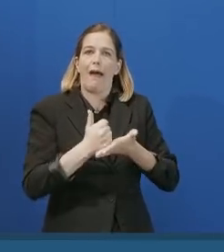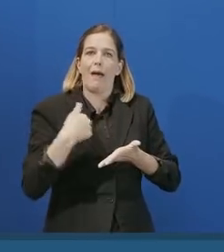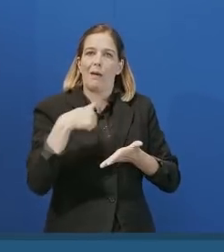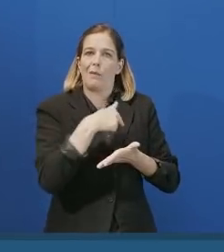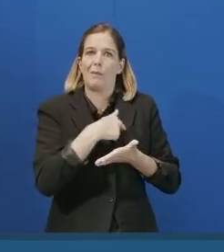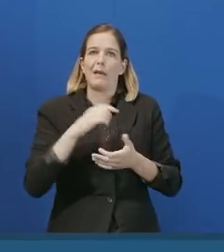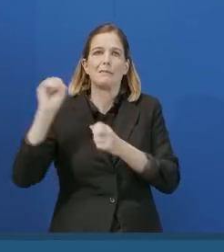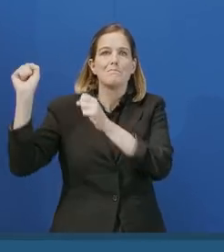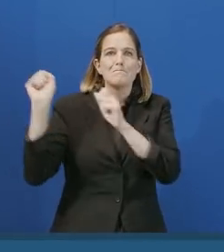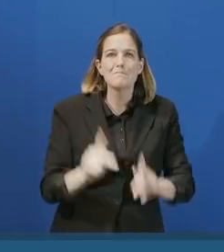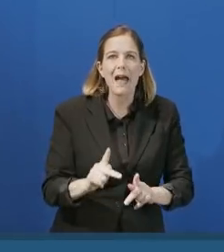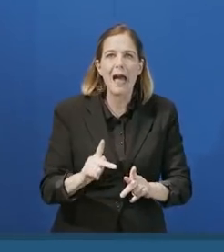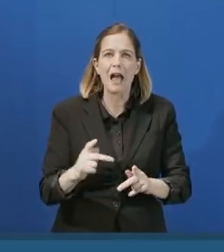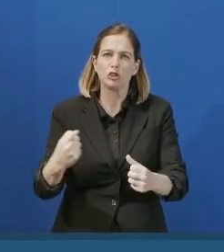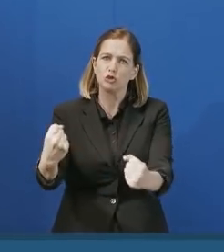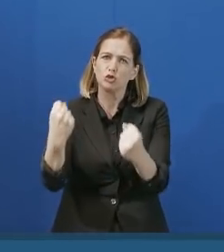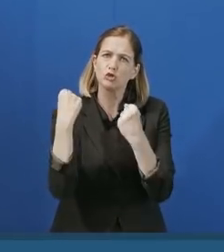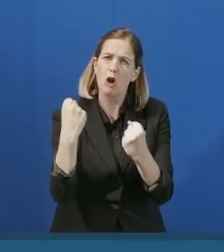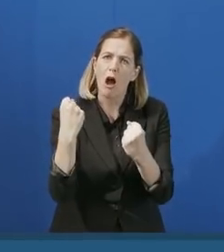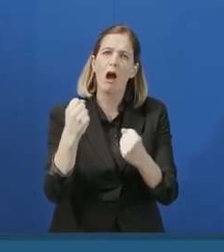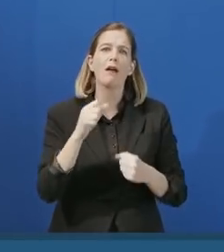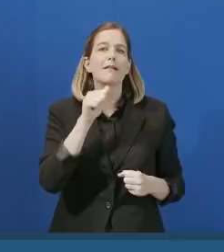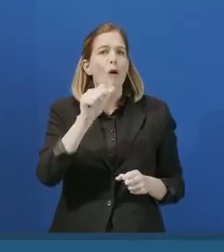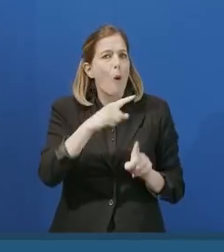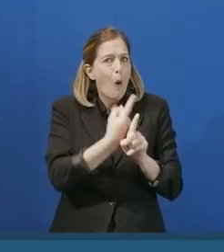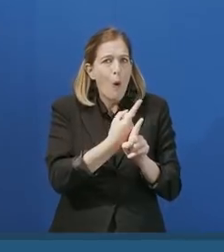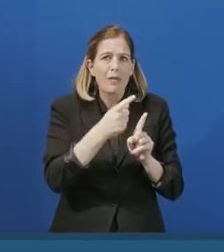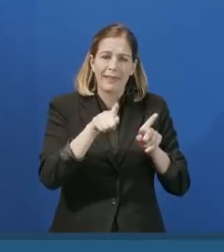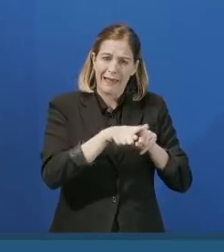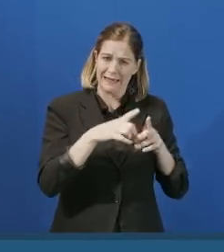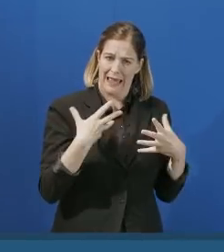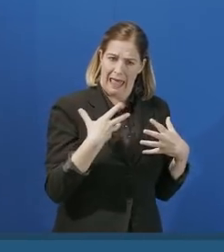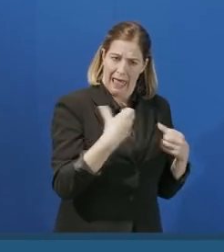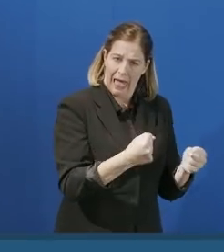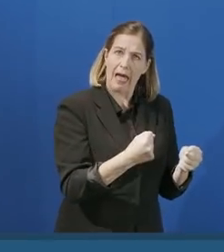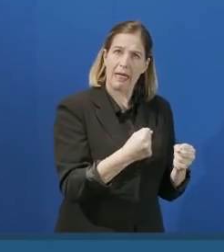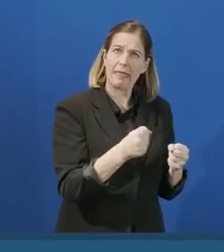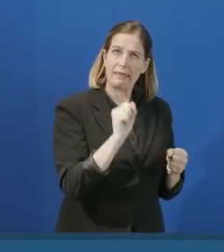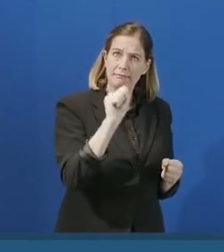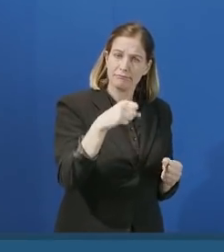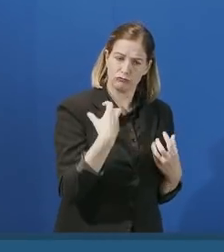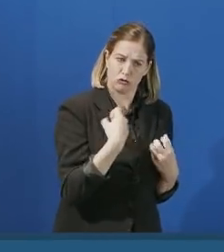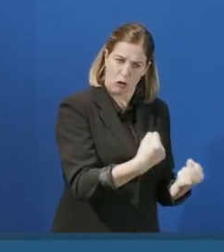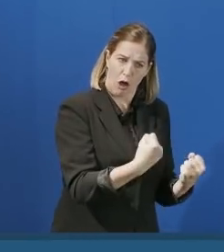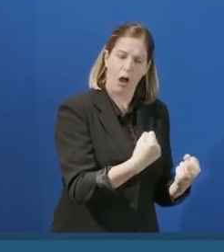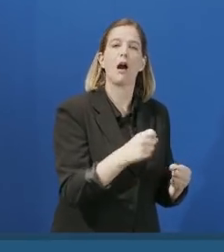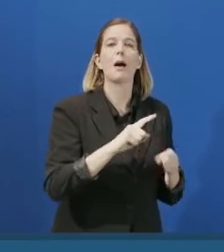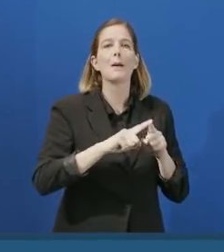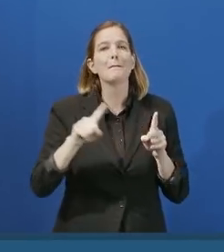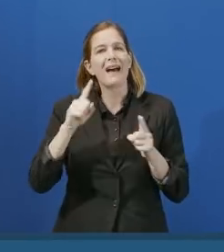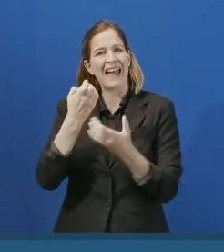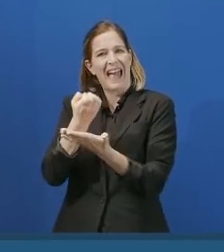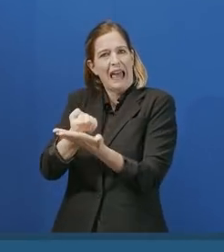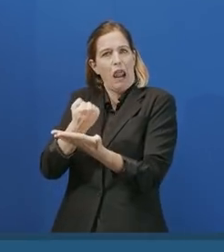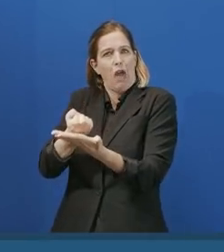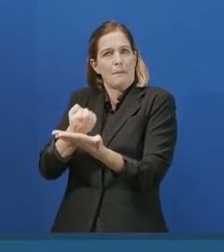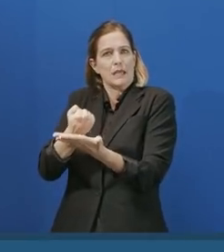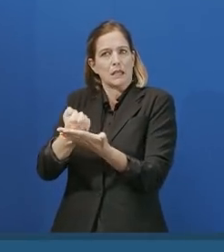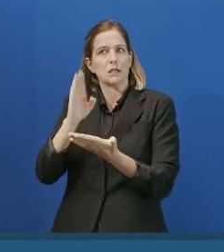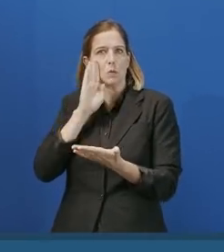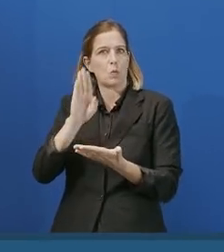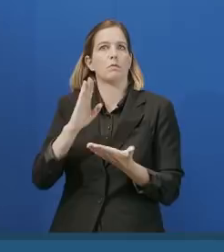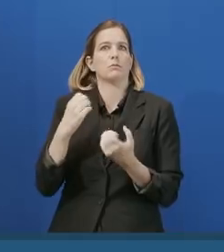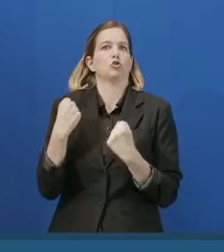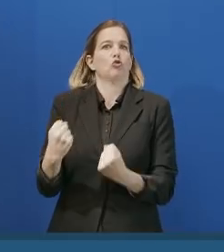but economically. I think you can see with what we've been able to share so far, we have avoided what